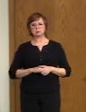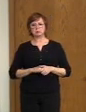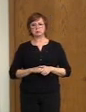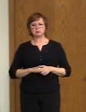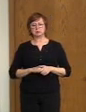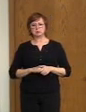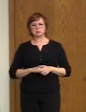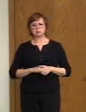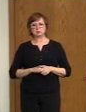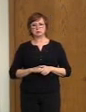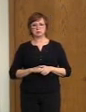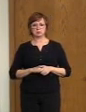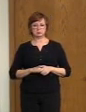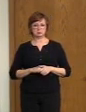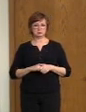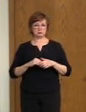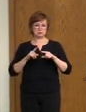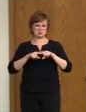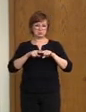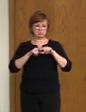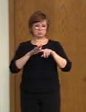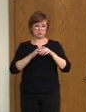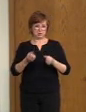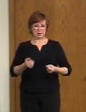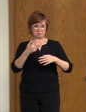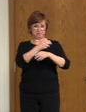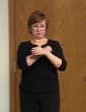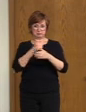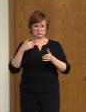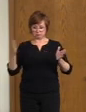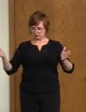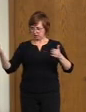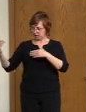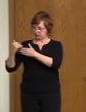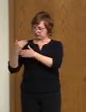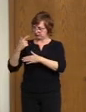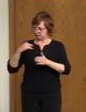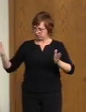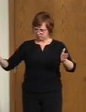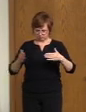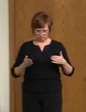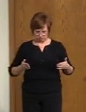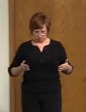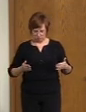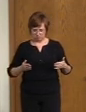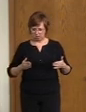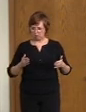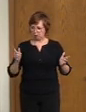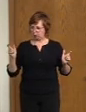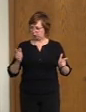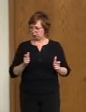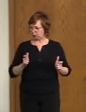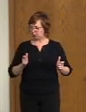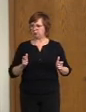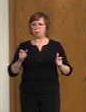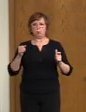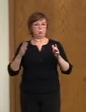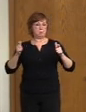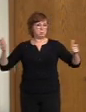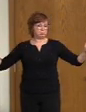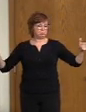more vaccine in a timely fashion, but in the event that we don't receive what we're expecting, we will have the ability to sequence some additional